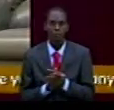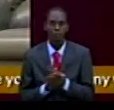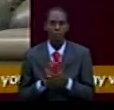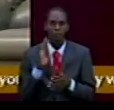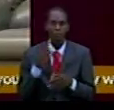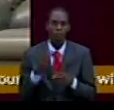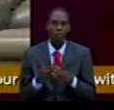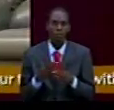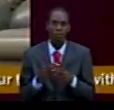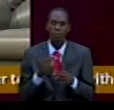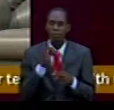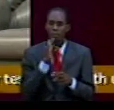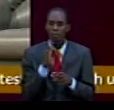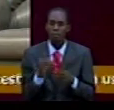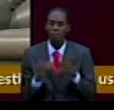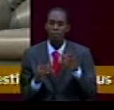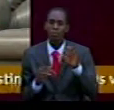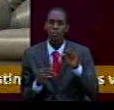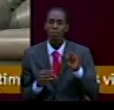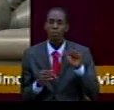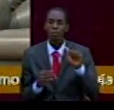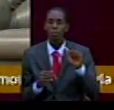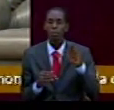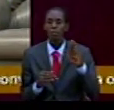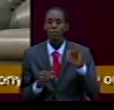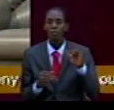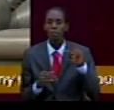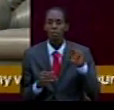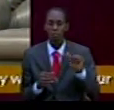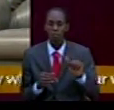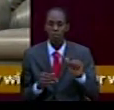Sister Sabina Amadi. I come from